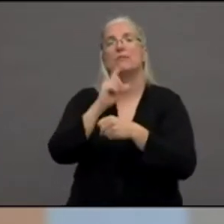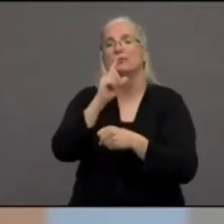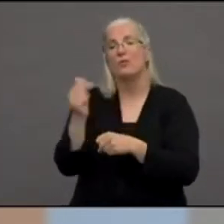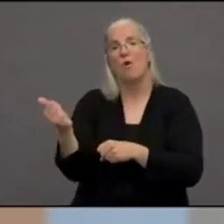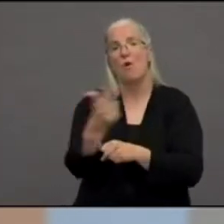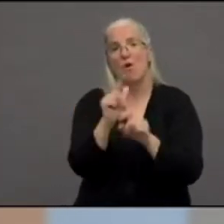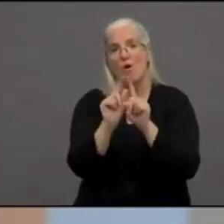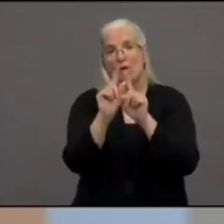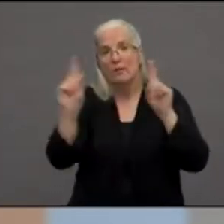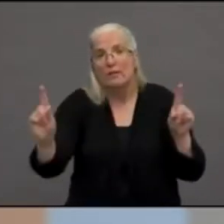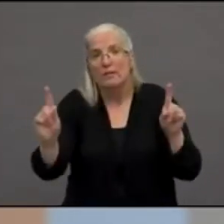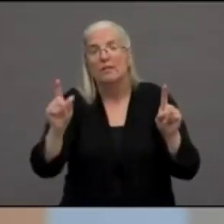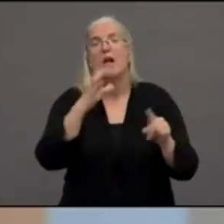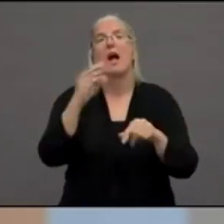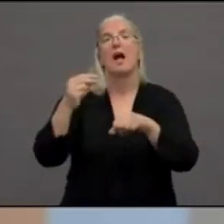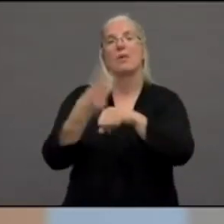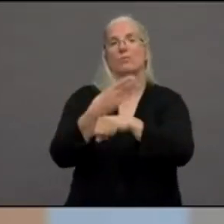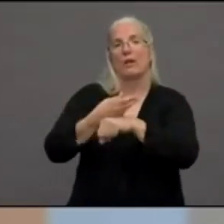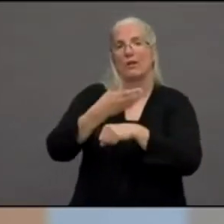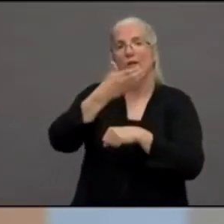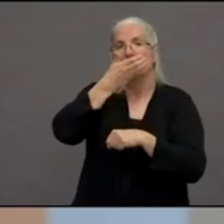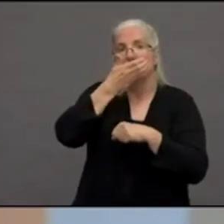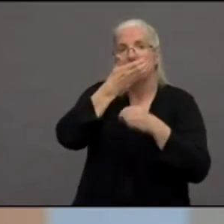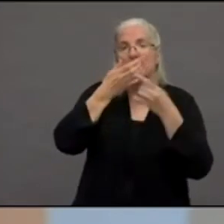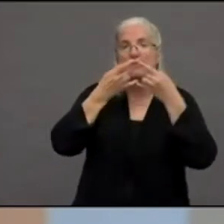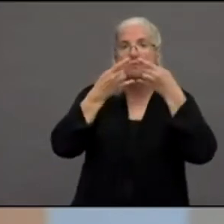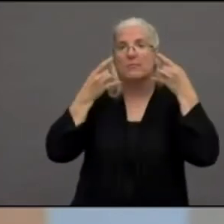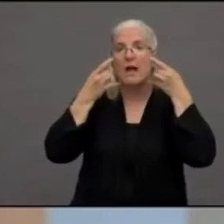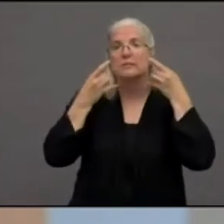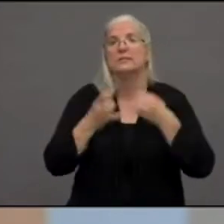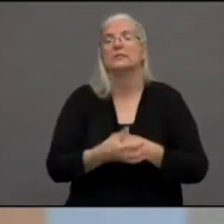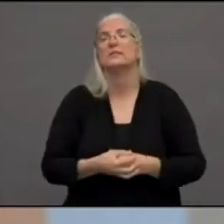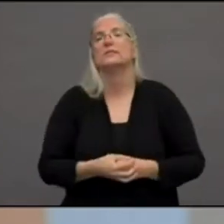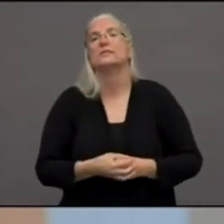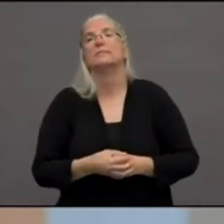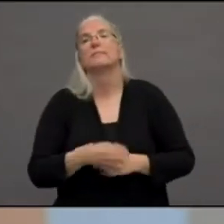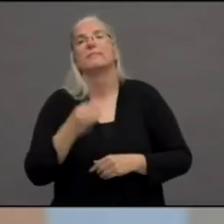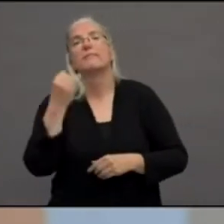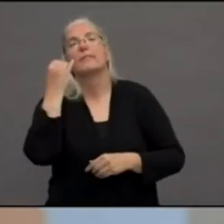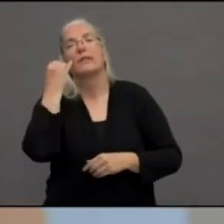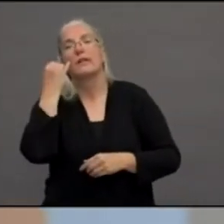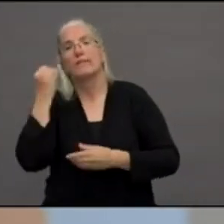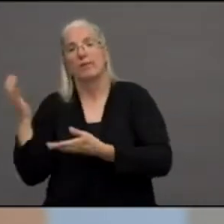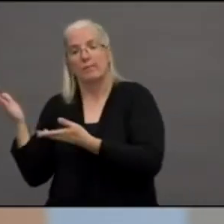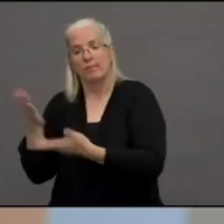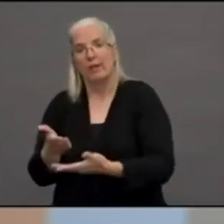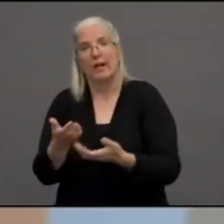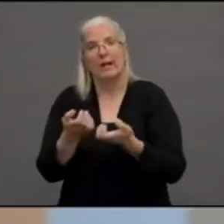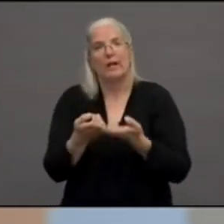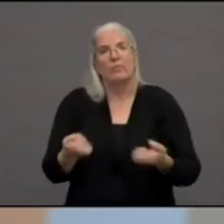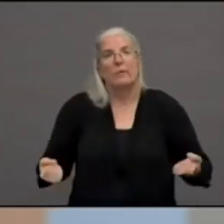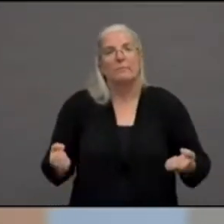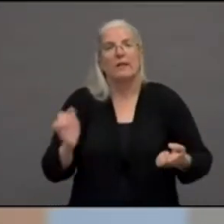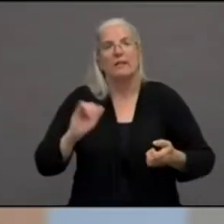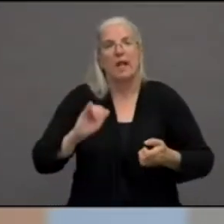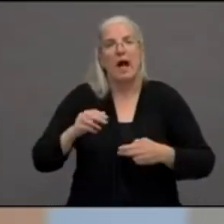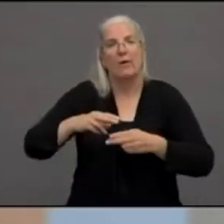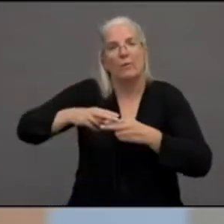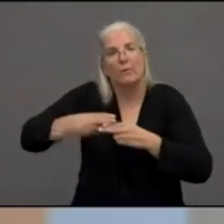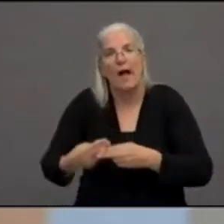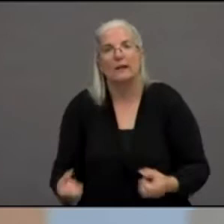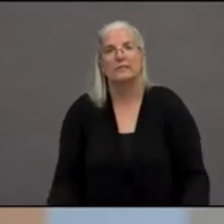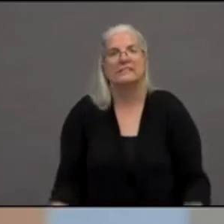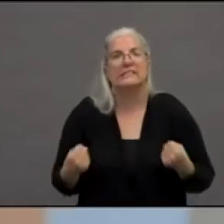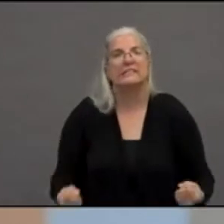it's kind of an amalgamation of 2 different guidances at that point, because if you are bringing out equipment to utilize with your trainings and group activities, they need to make